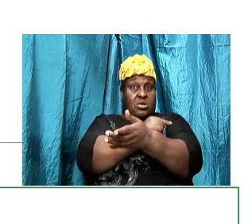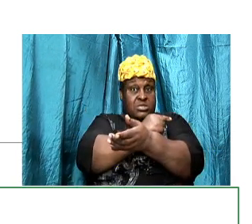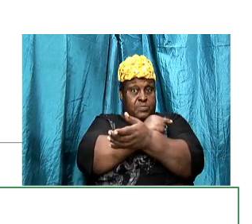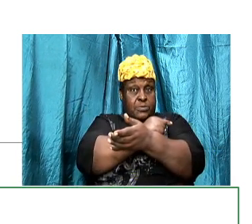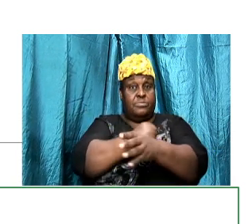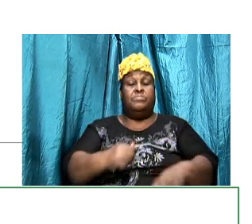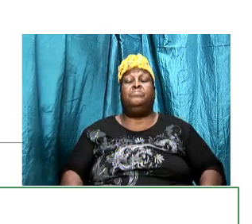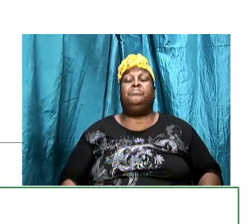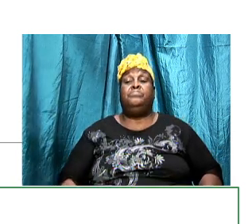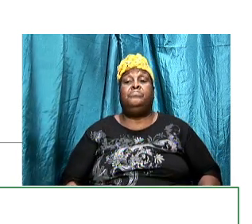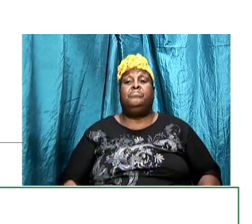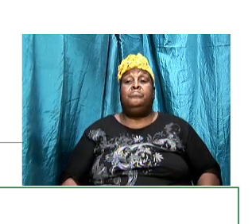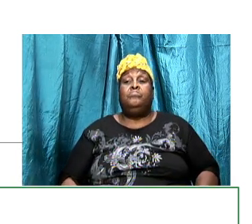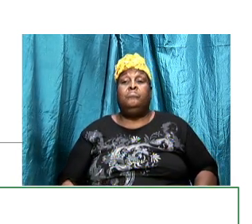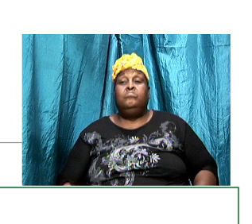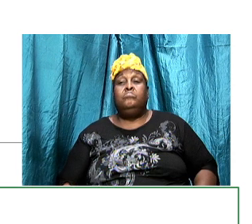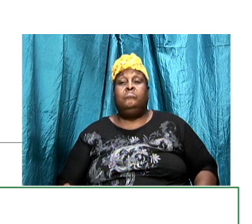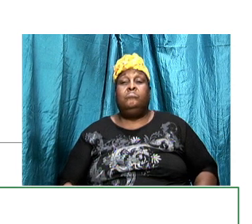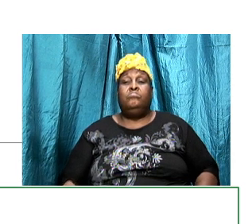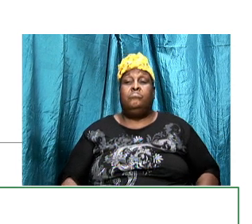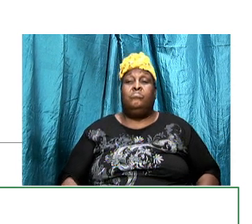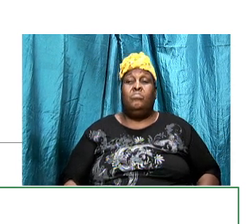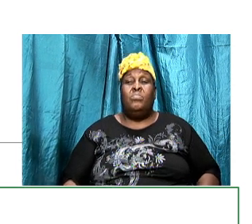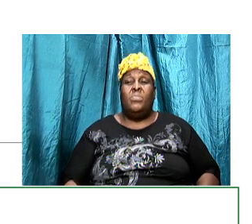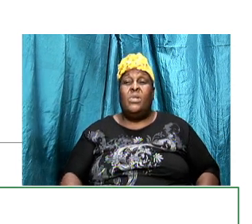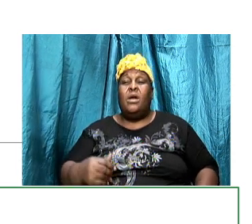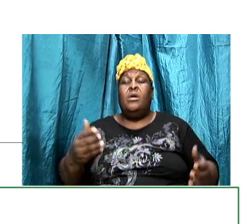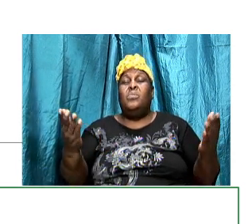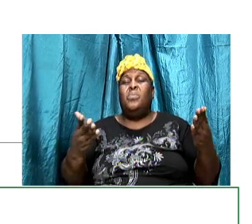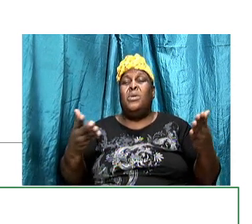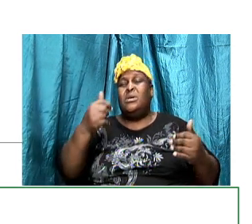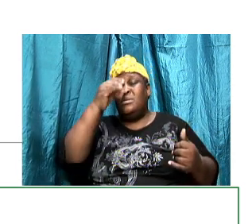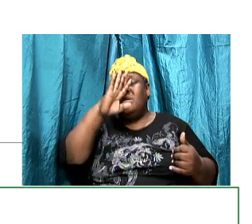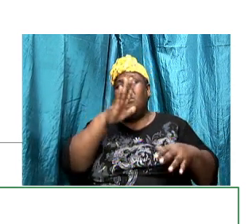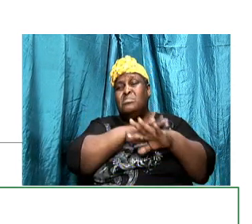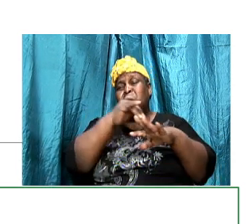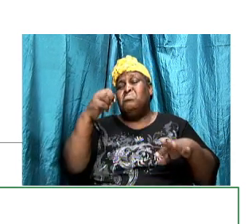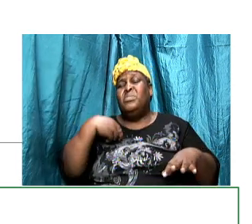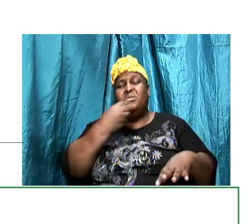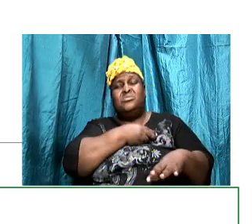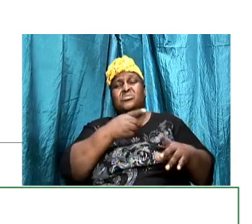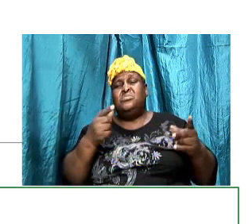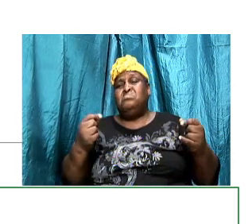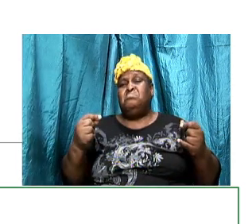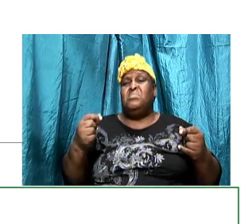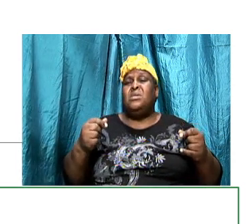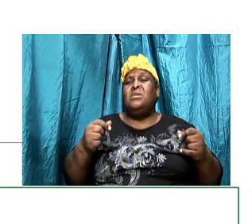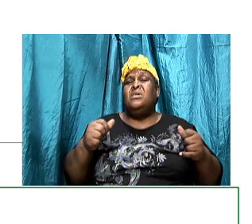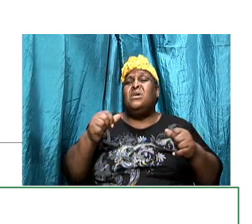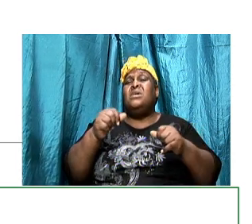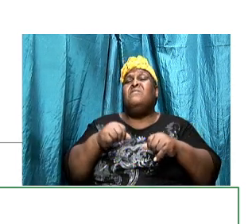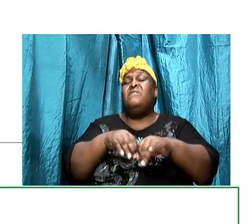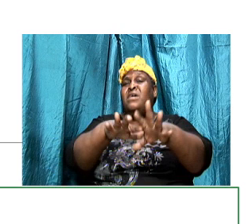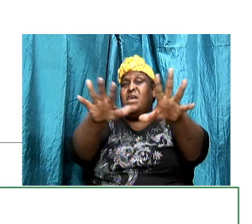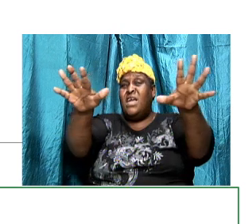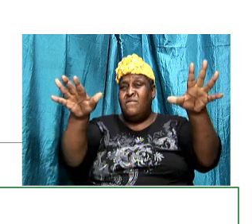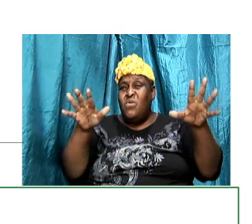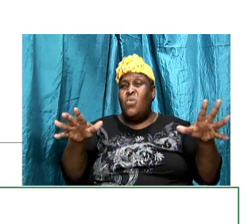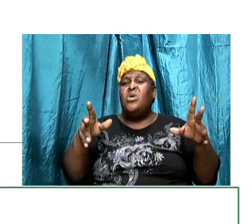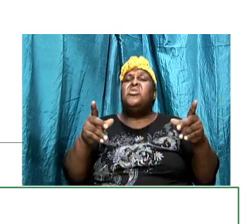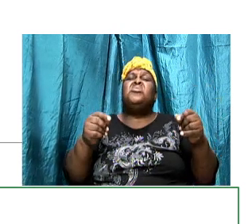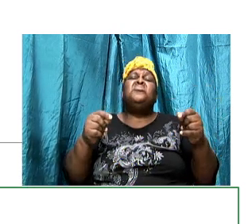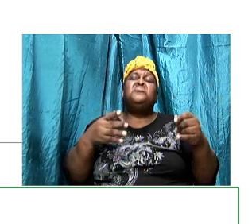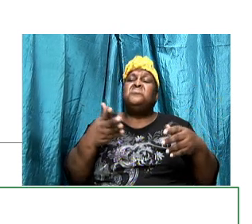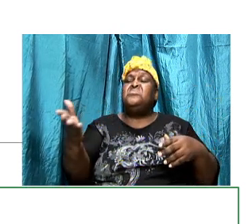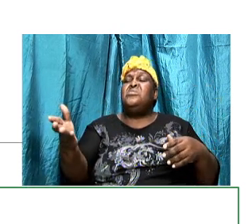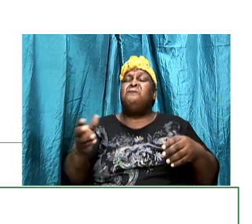on our gifting and what God calls us to do. And if everybody does that, then nothing will be